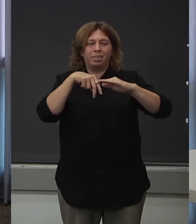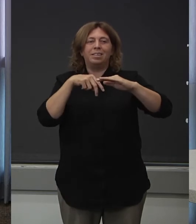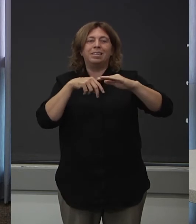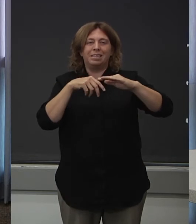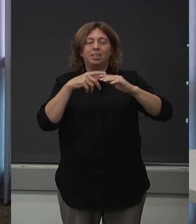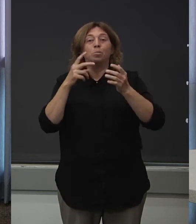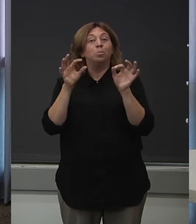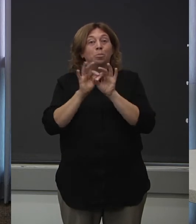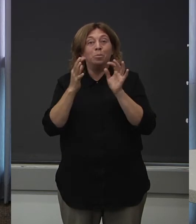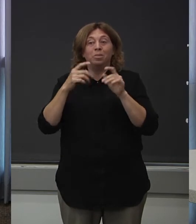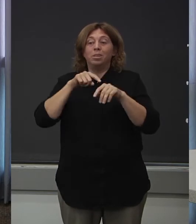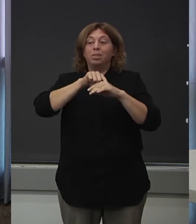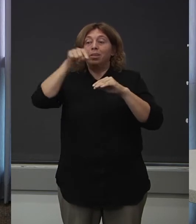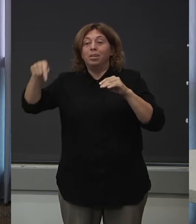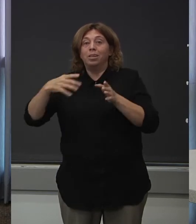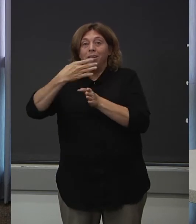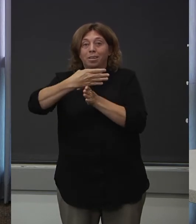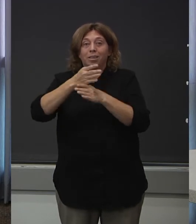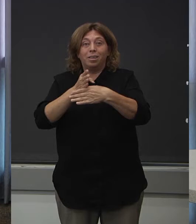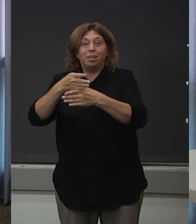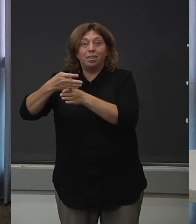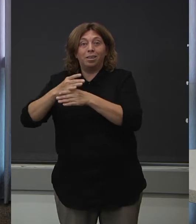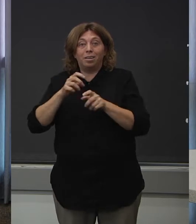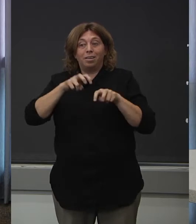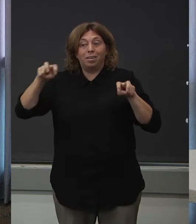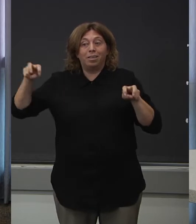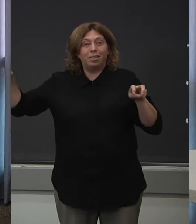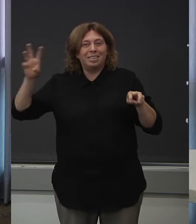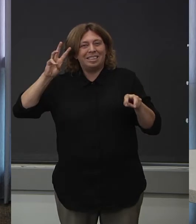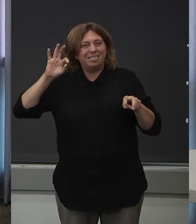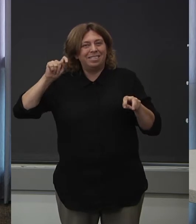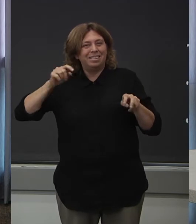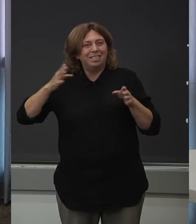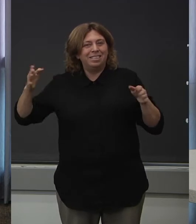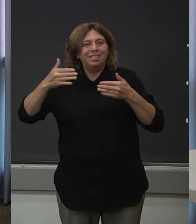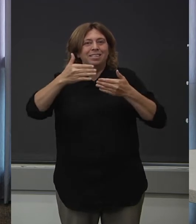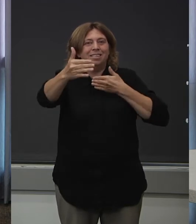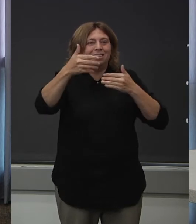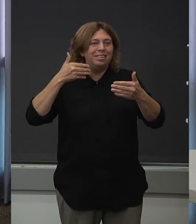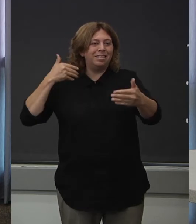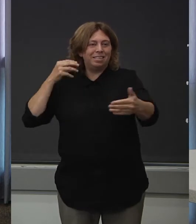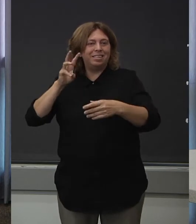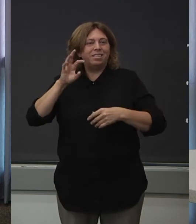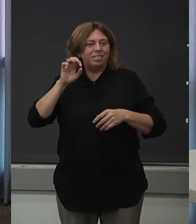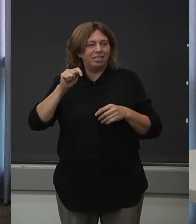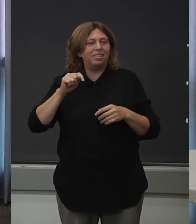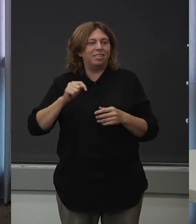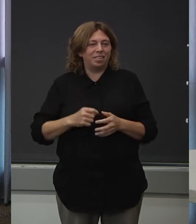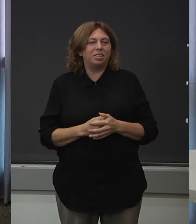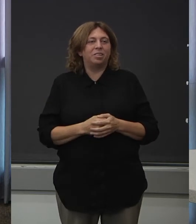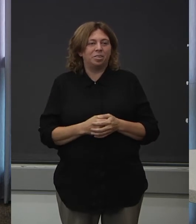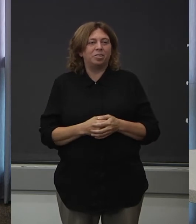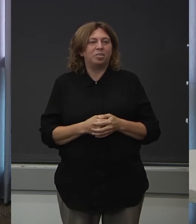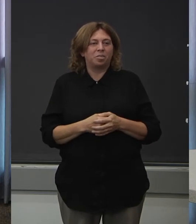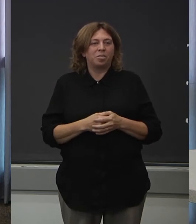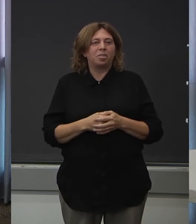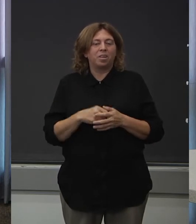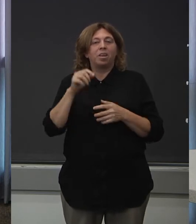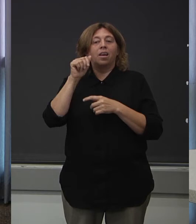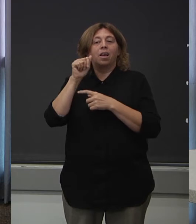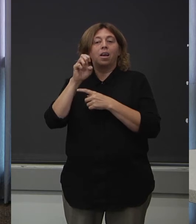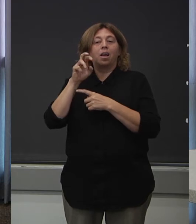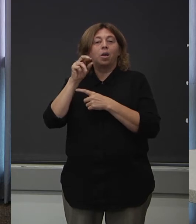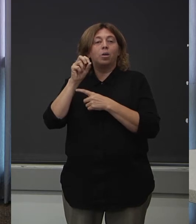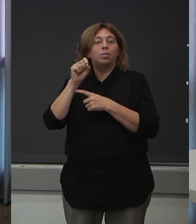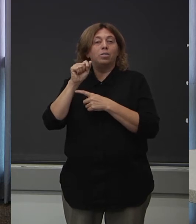And certainly there are concerns over the potential for aerosol spread that has resulted in some back and forth discussions